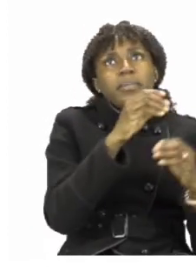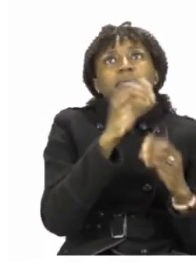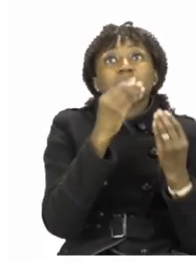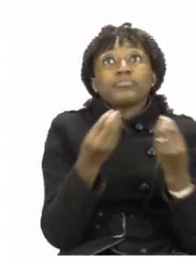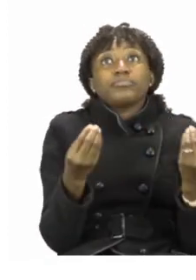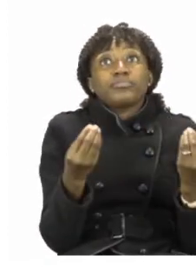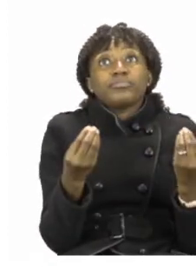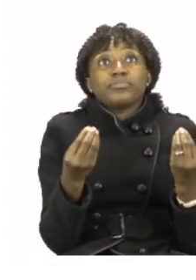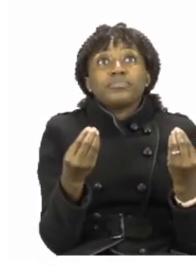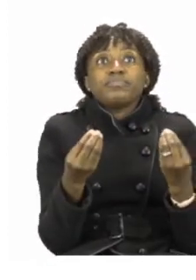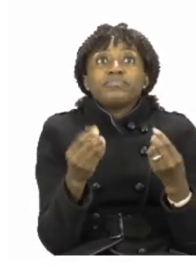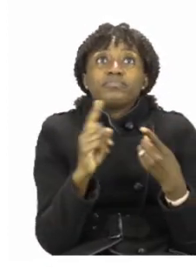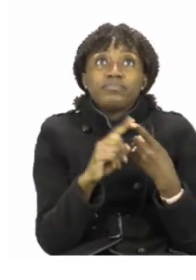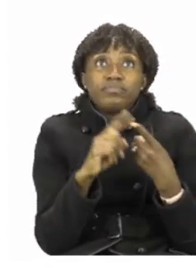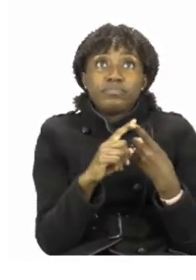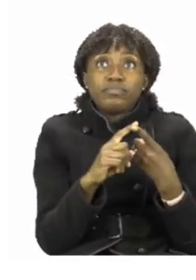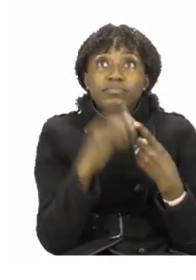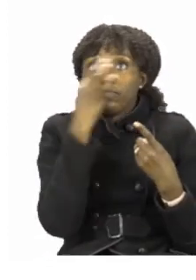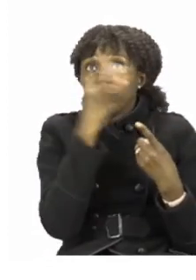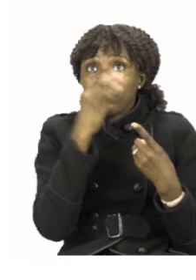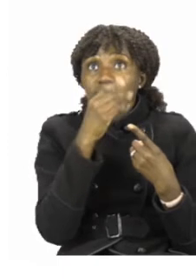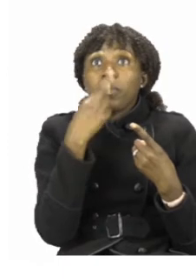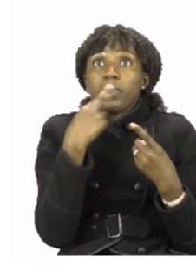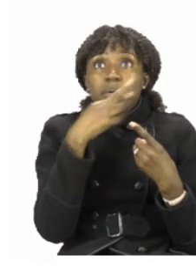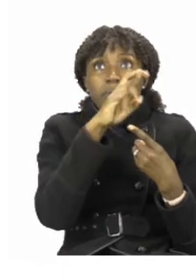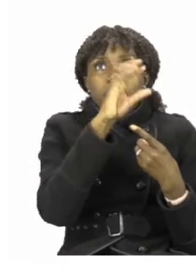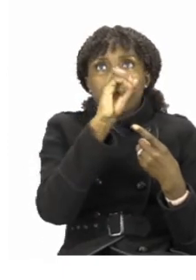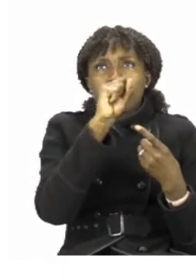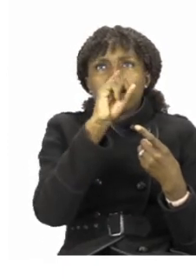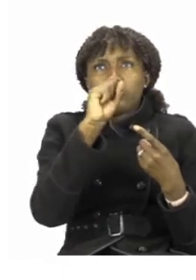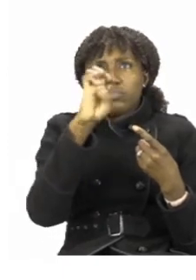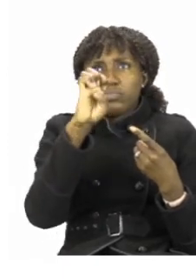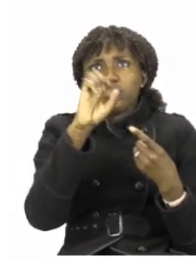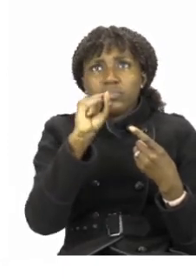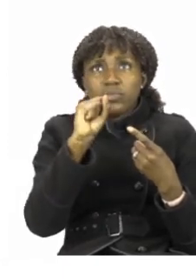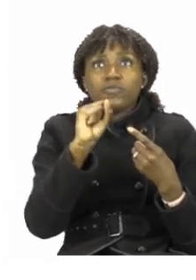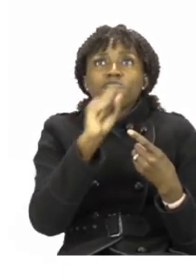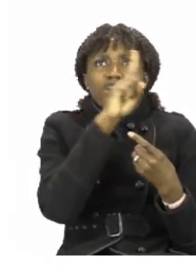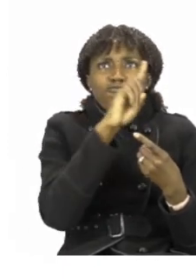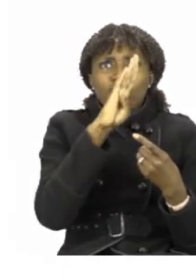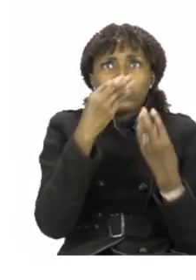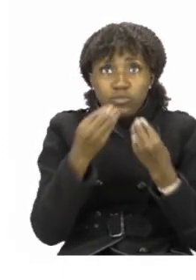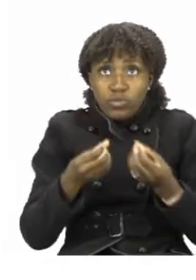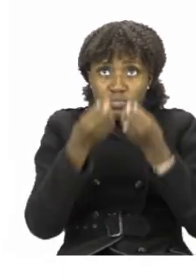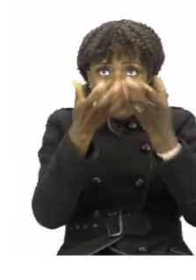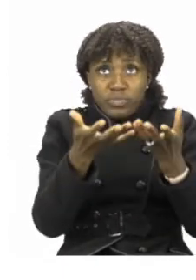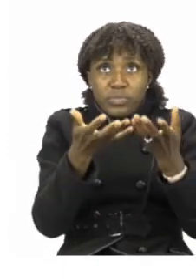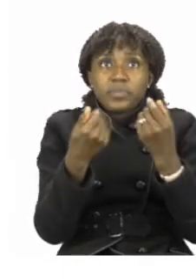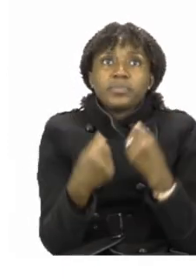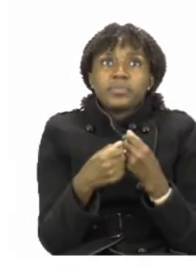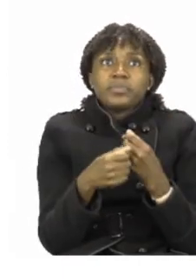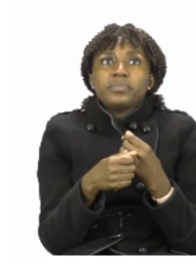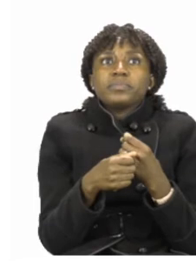It says that the roses were brought by 14 learners. And then you can see that further down